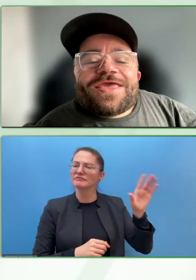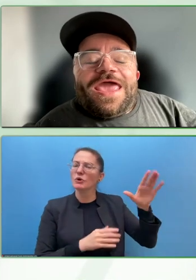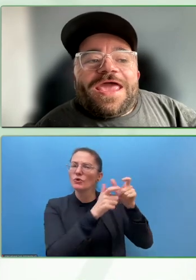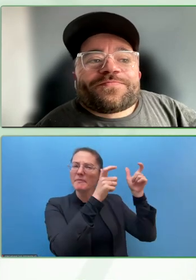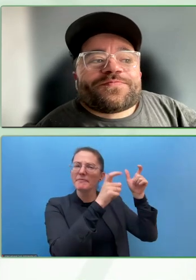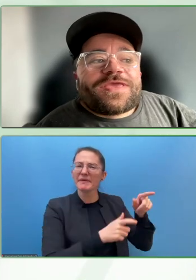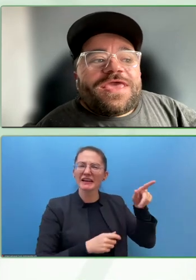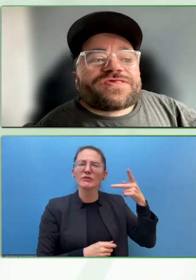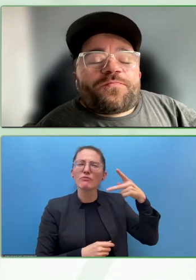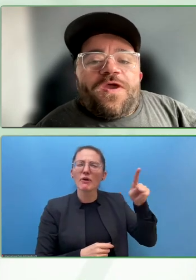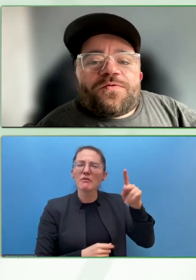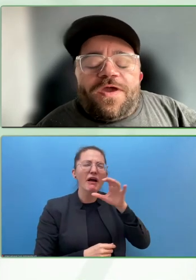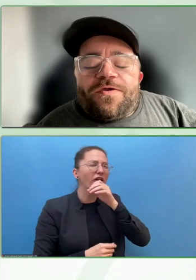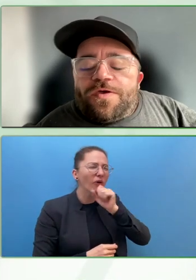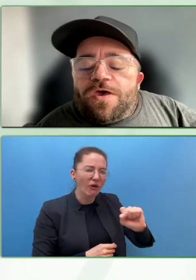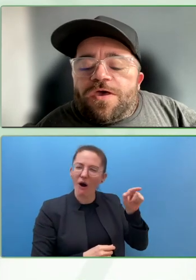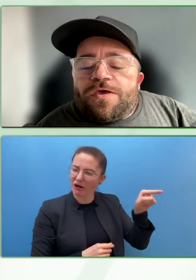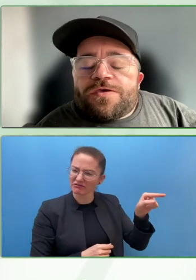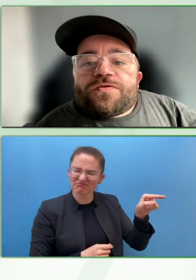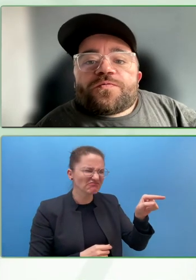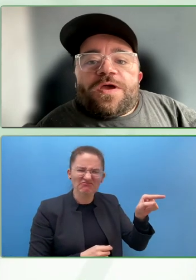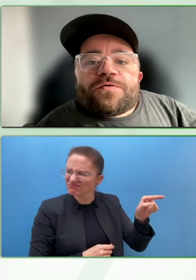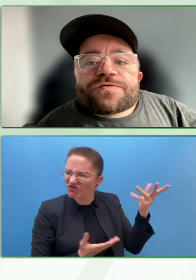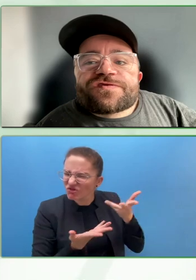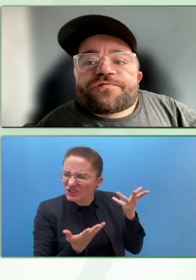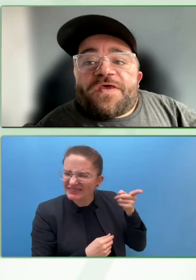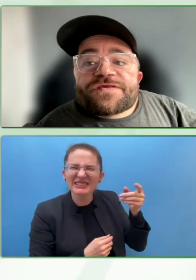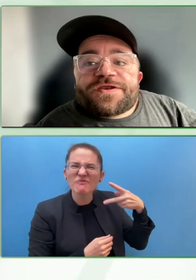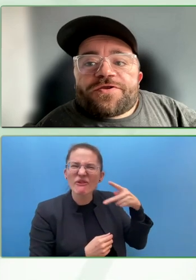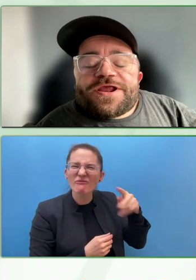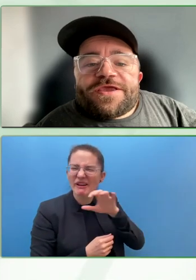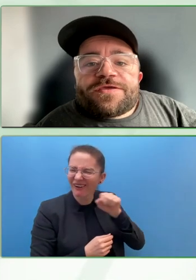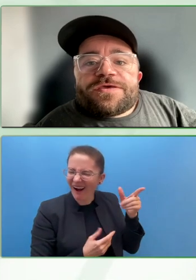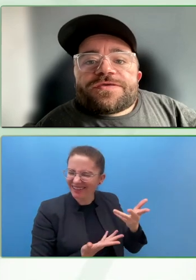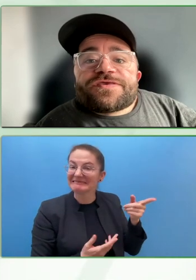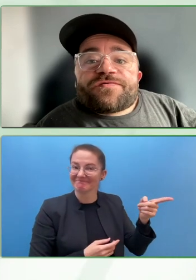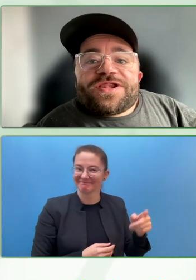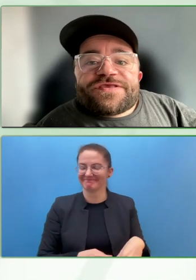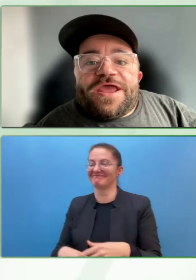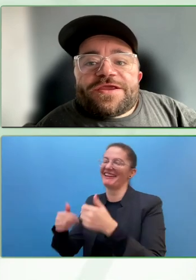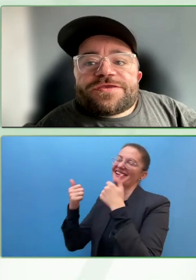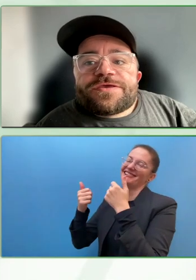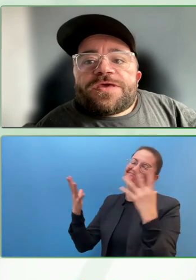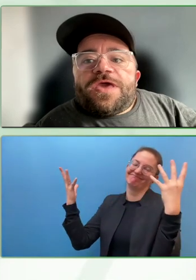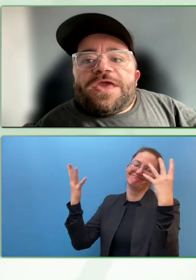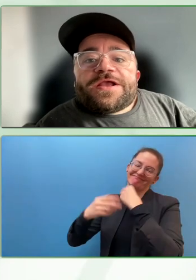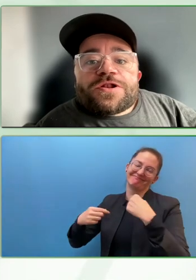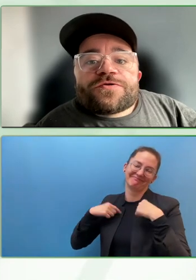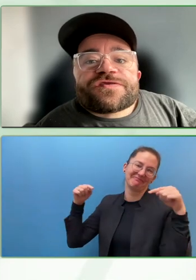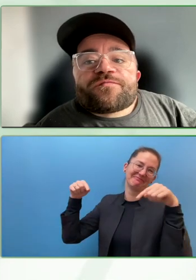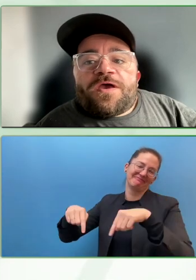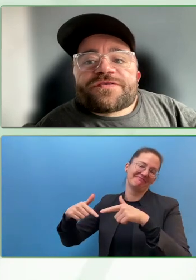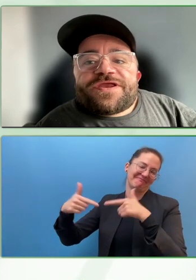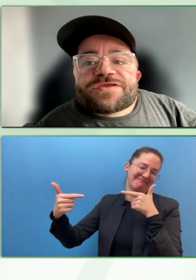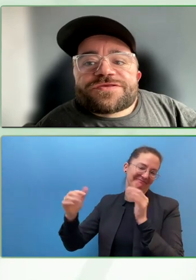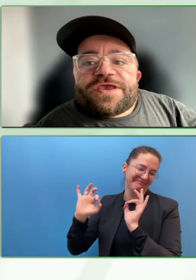here. So Purple Goat are the world's first and only disability-led